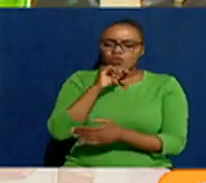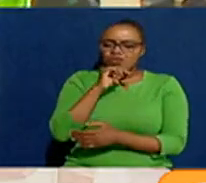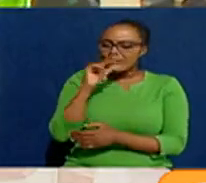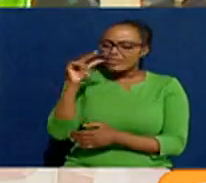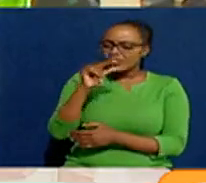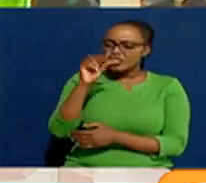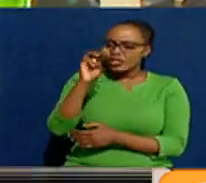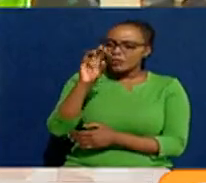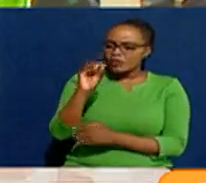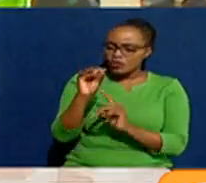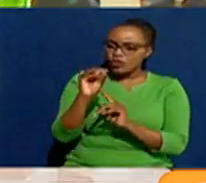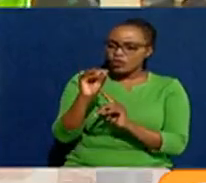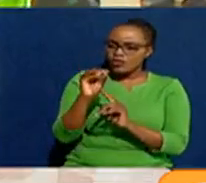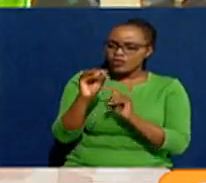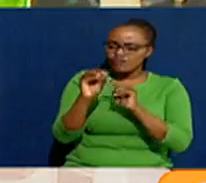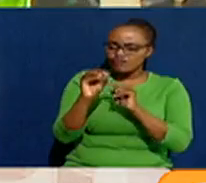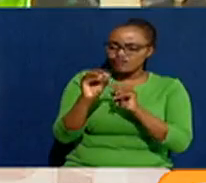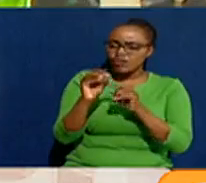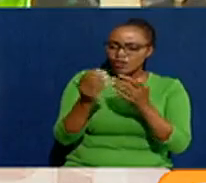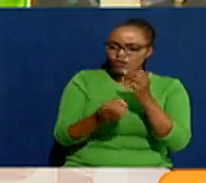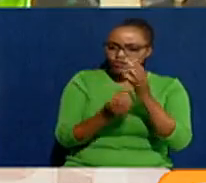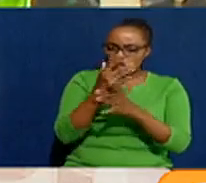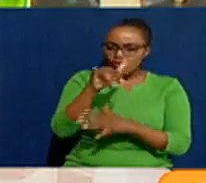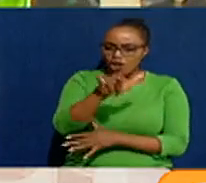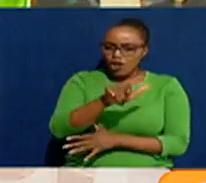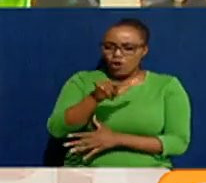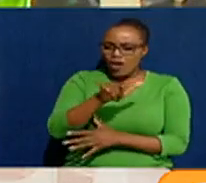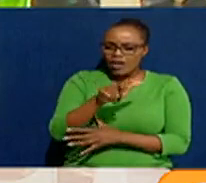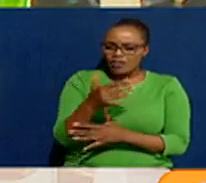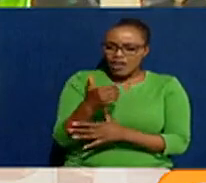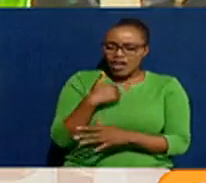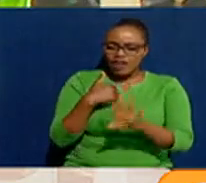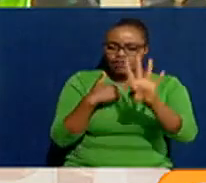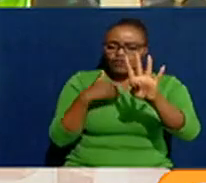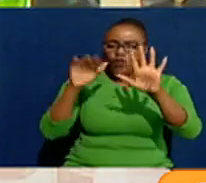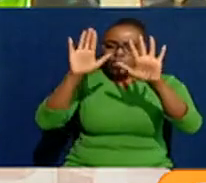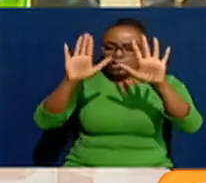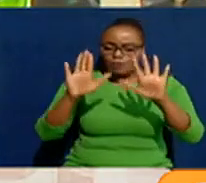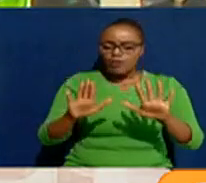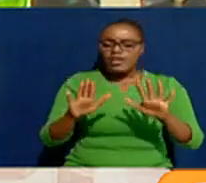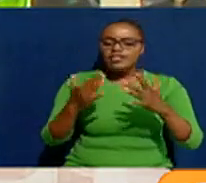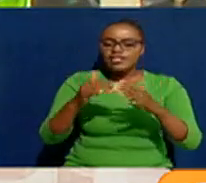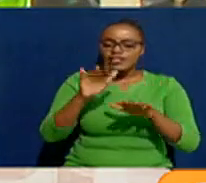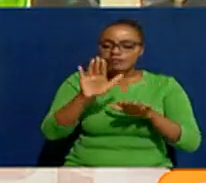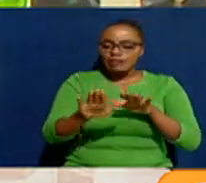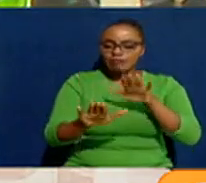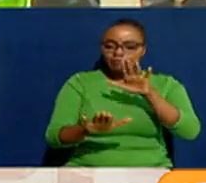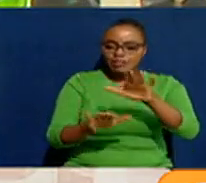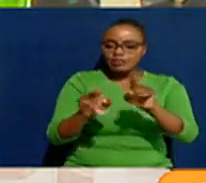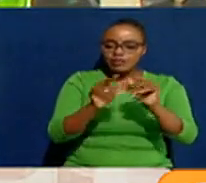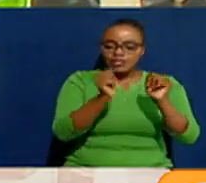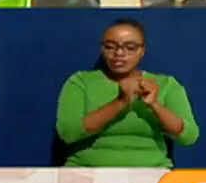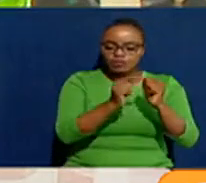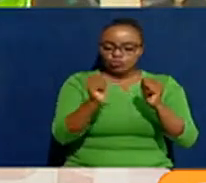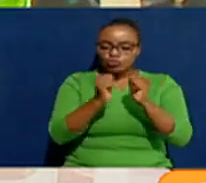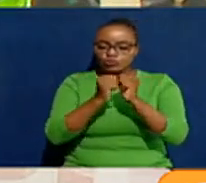genetically modified organisms being produced locally undergo four critical stages that take between 10 and